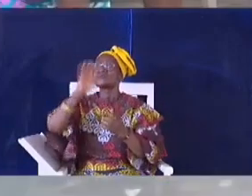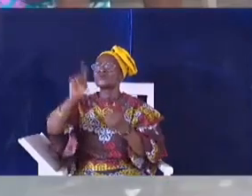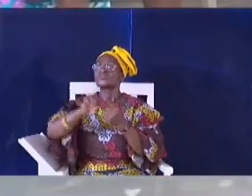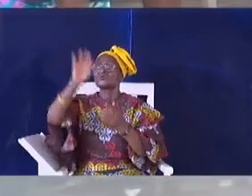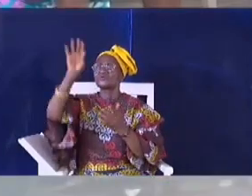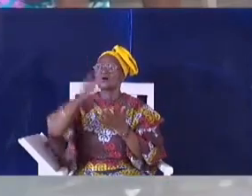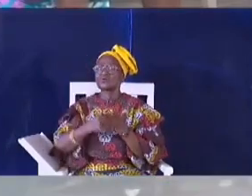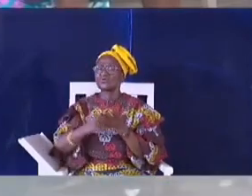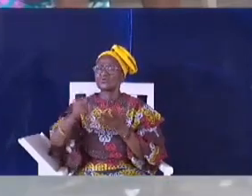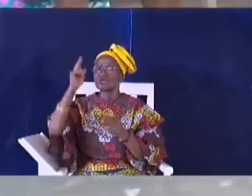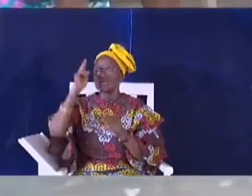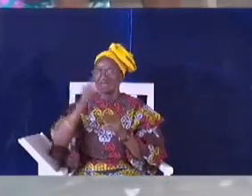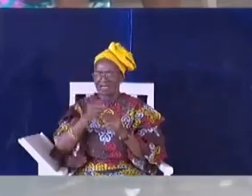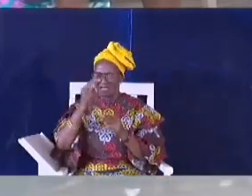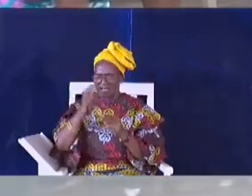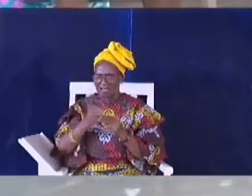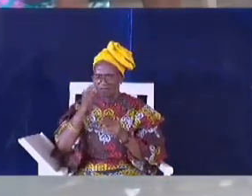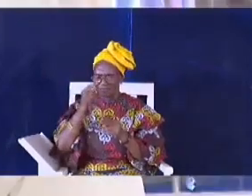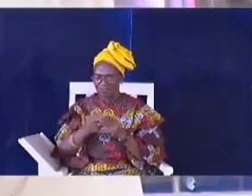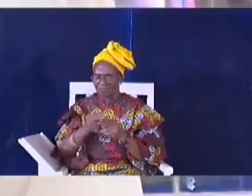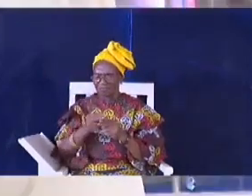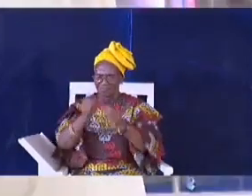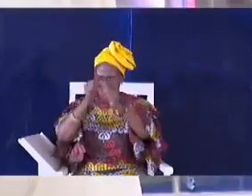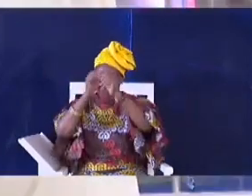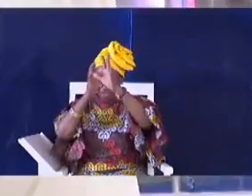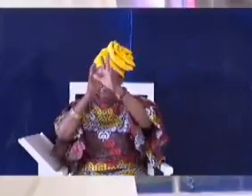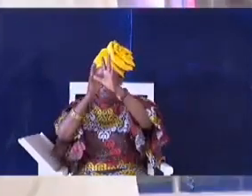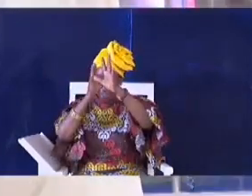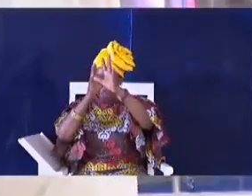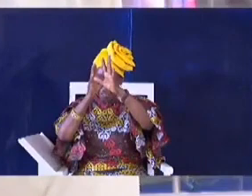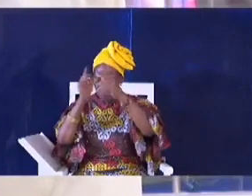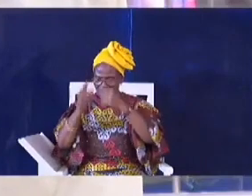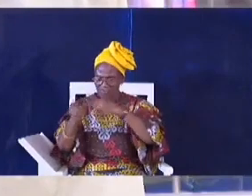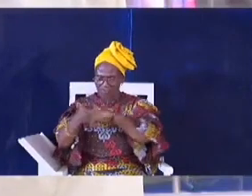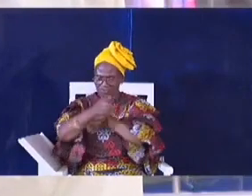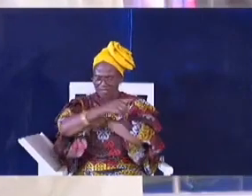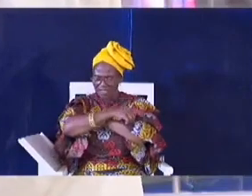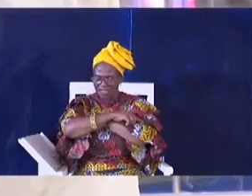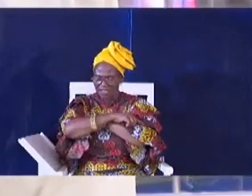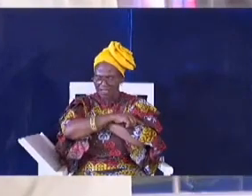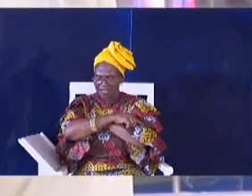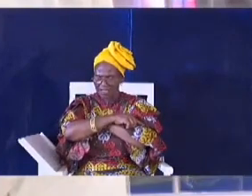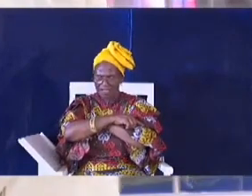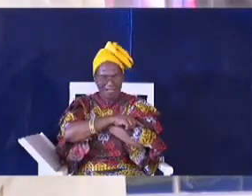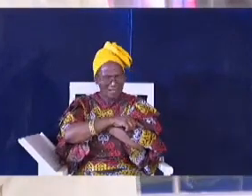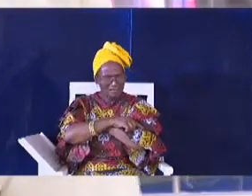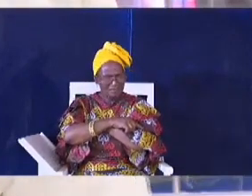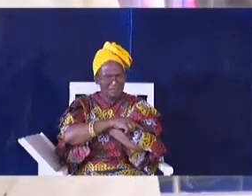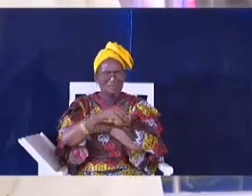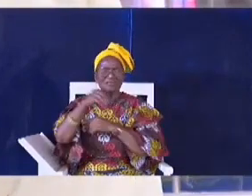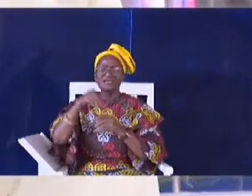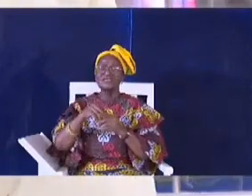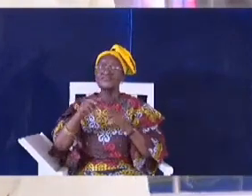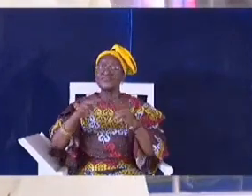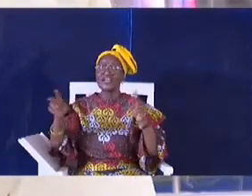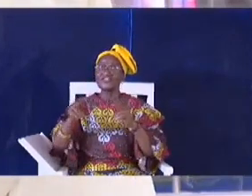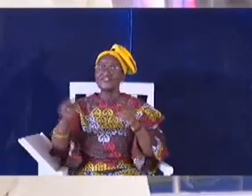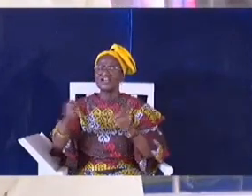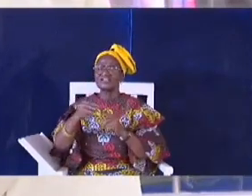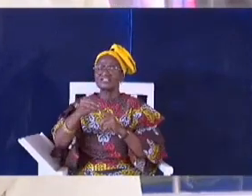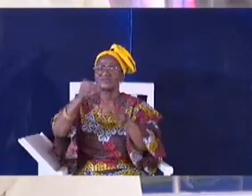Father, today in a very, very special